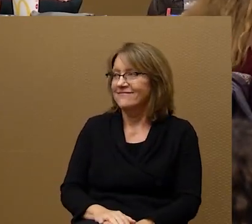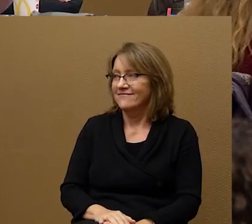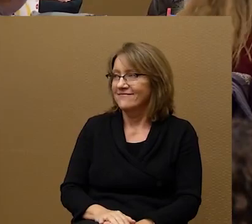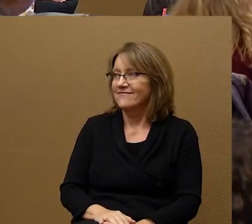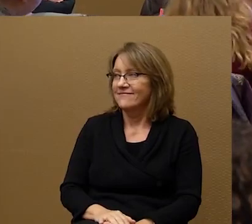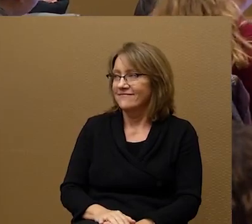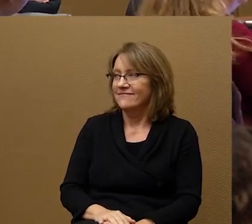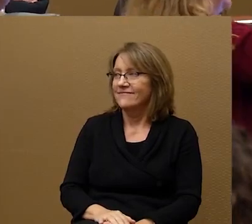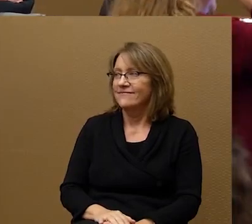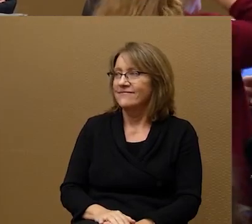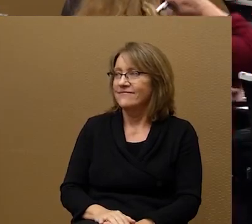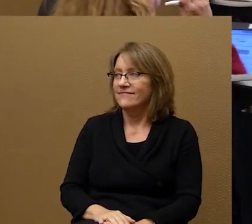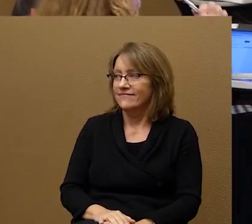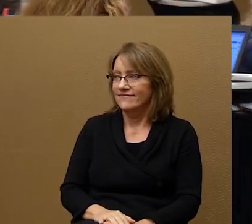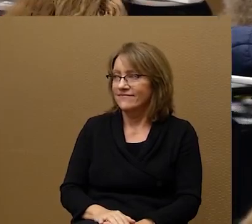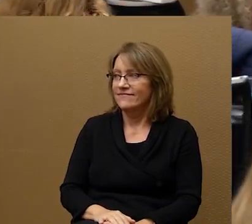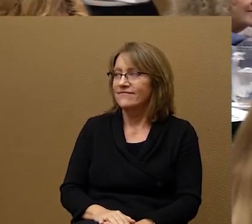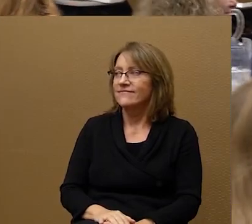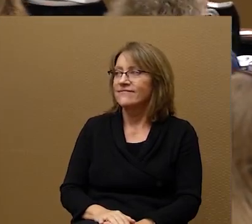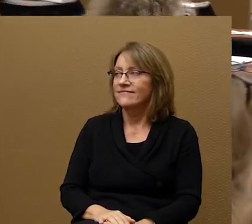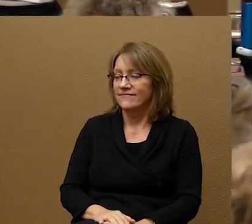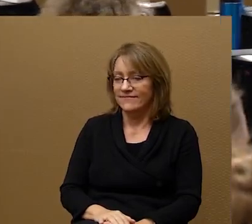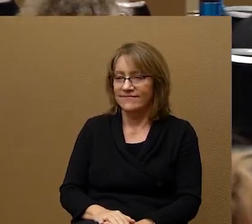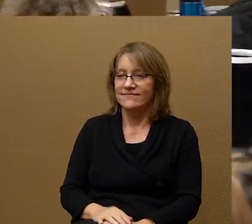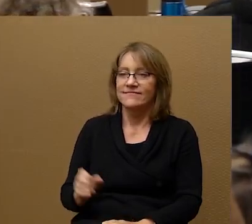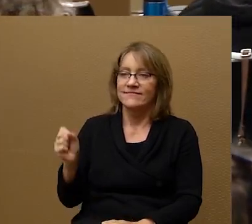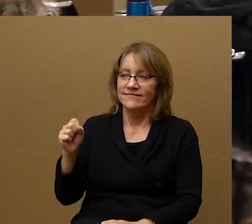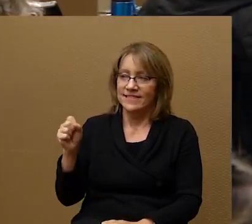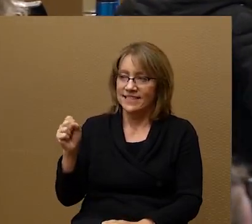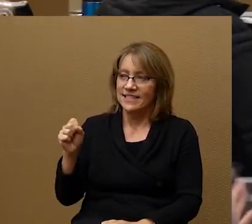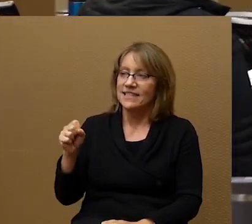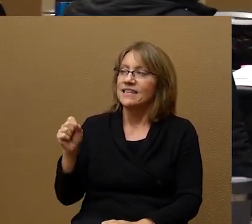And that's something to take into consideration is